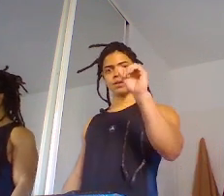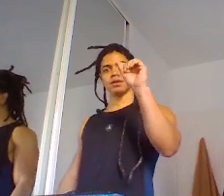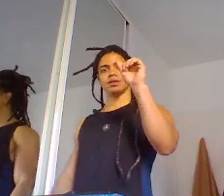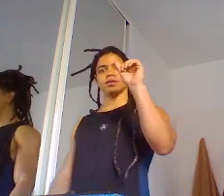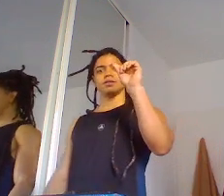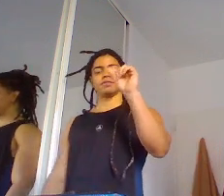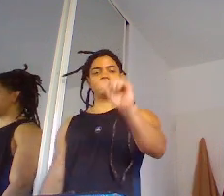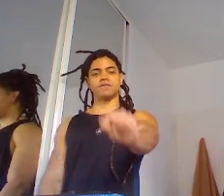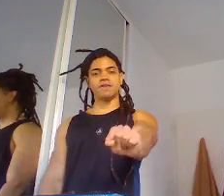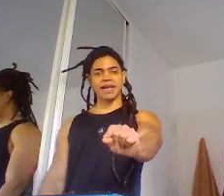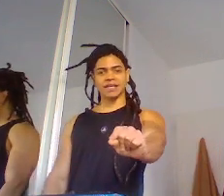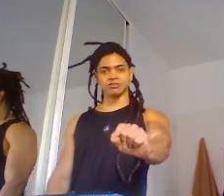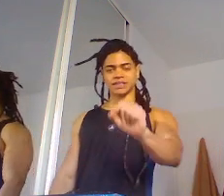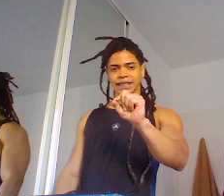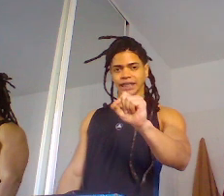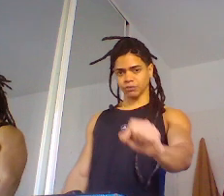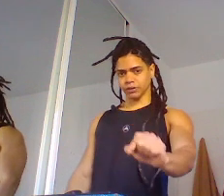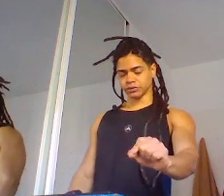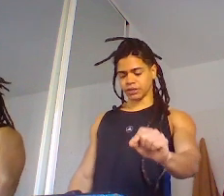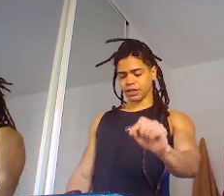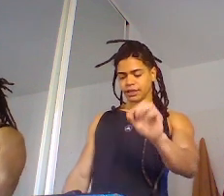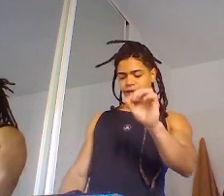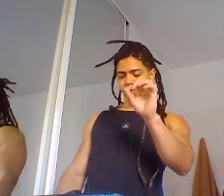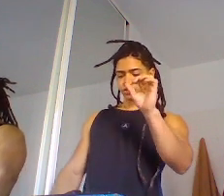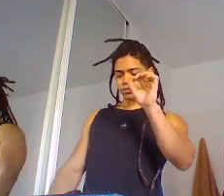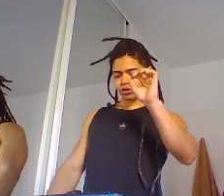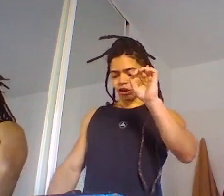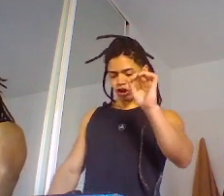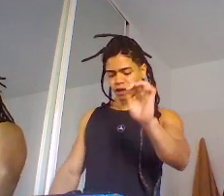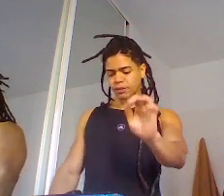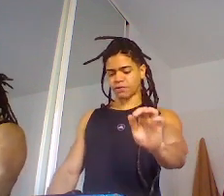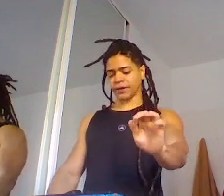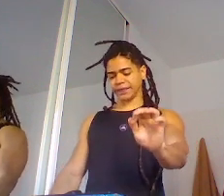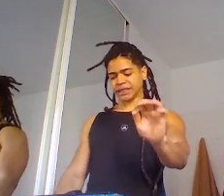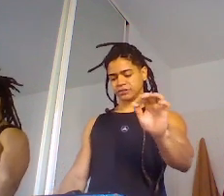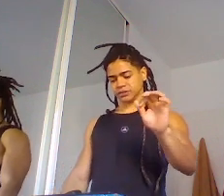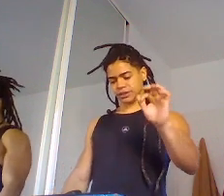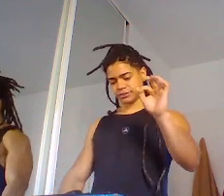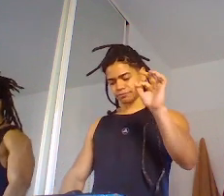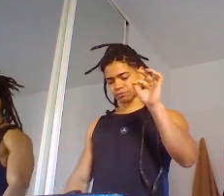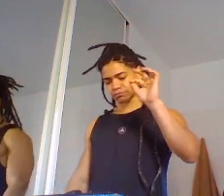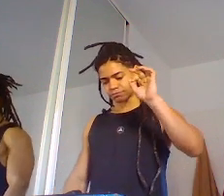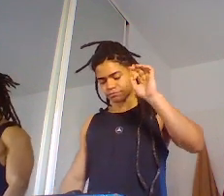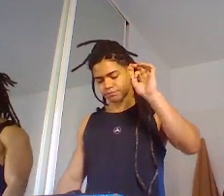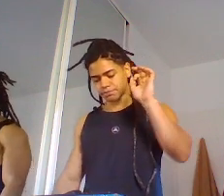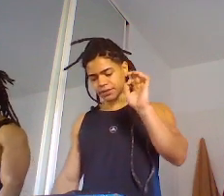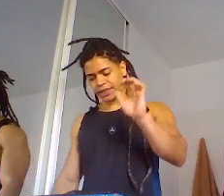the financing activities. And when we talk about financing, is